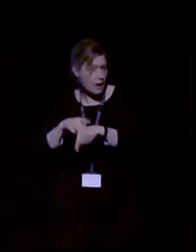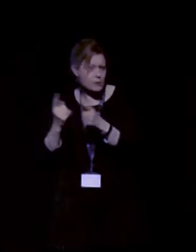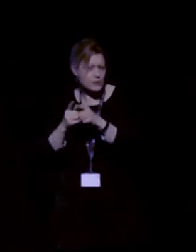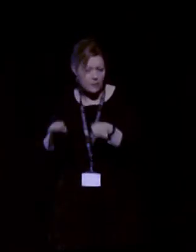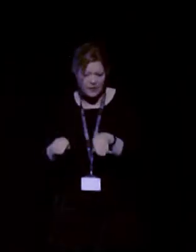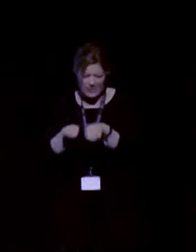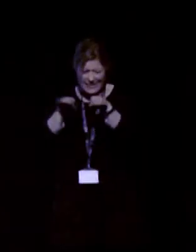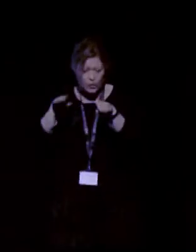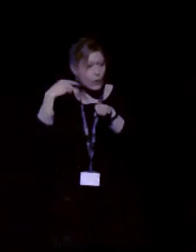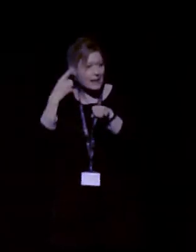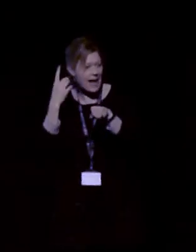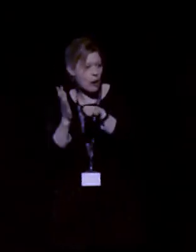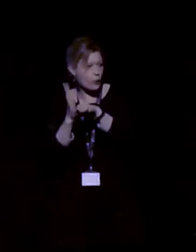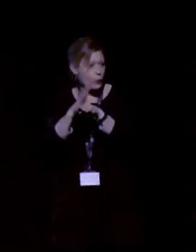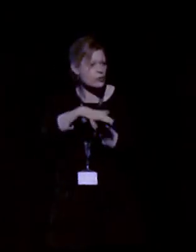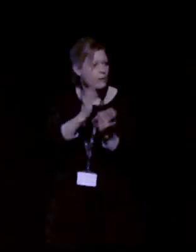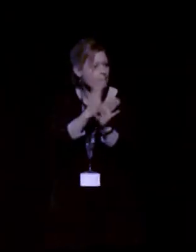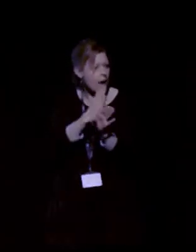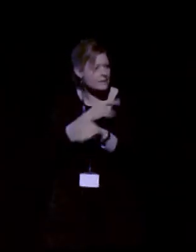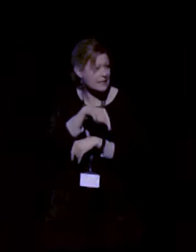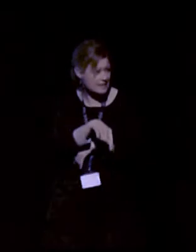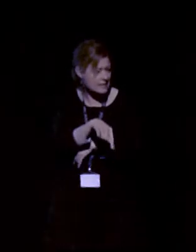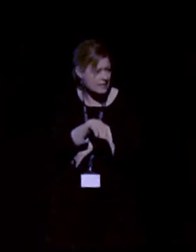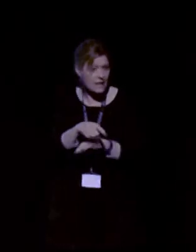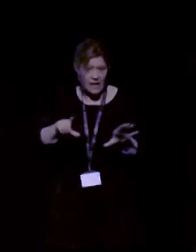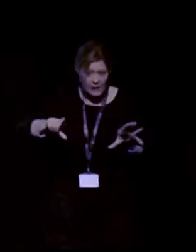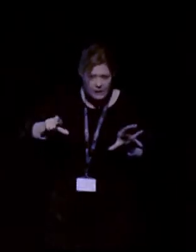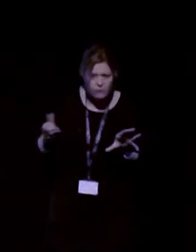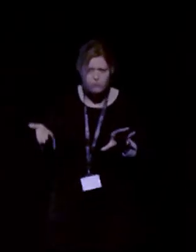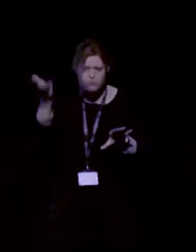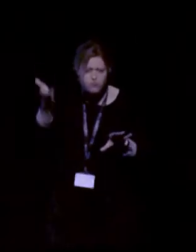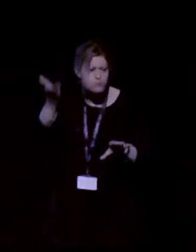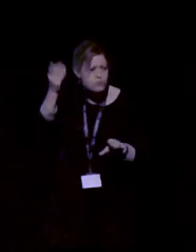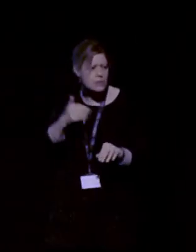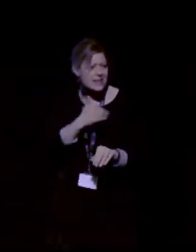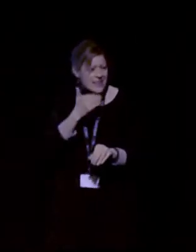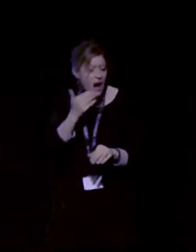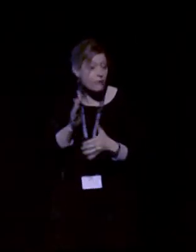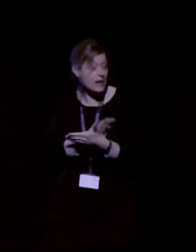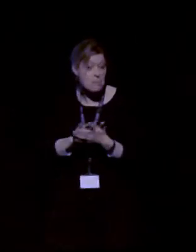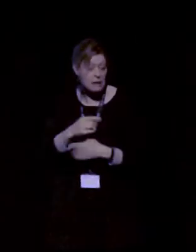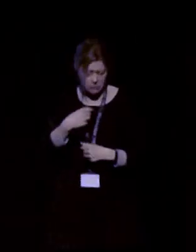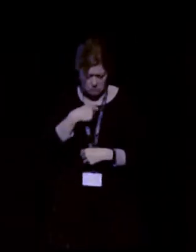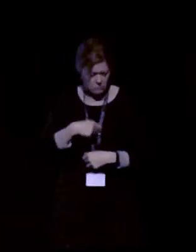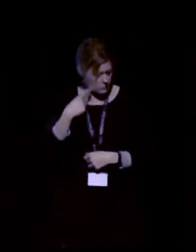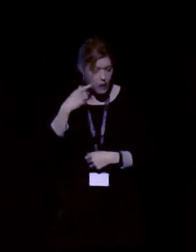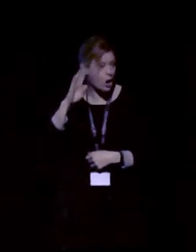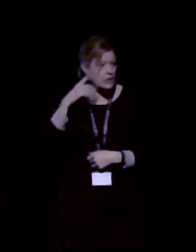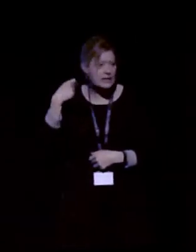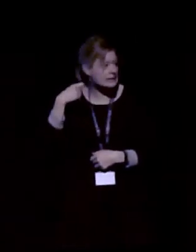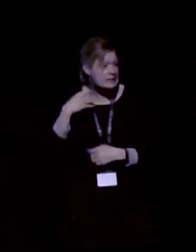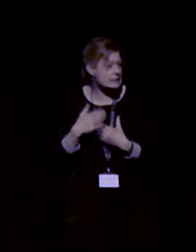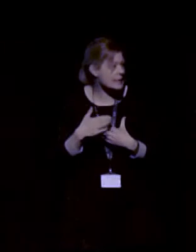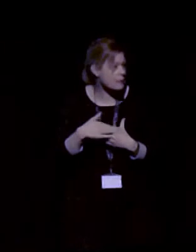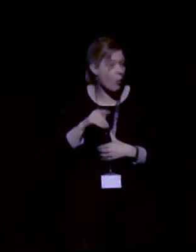you made that external sound intense enough, you could mask the tinnitus altogether. It would become inaudible.